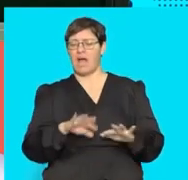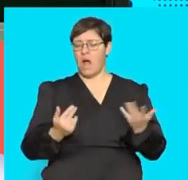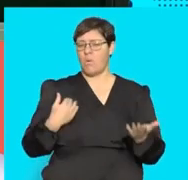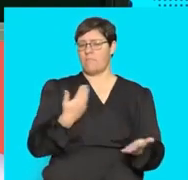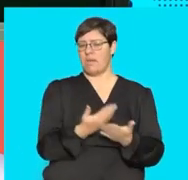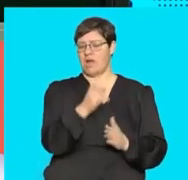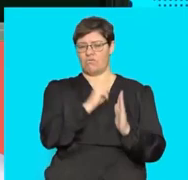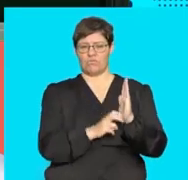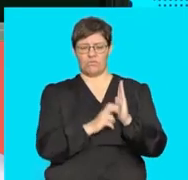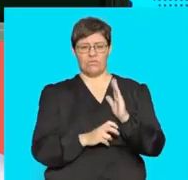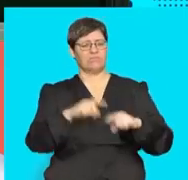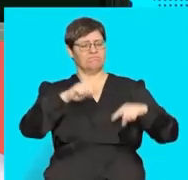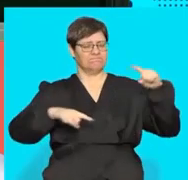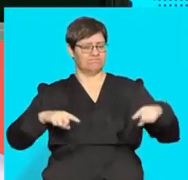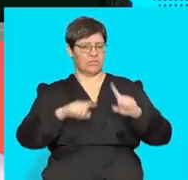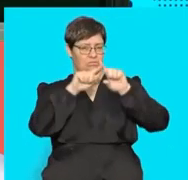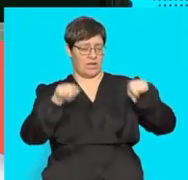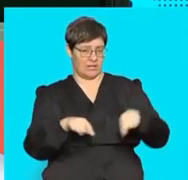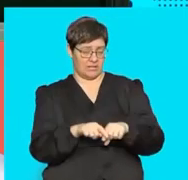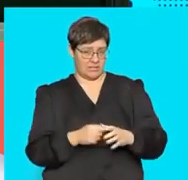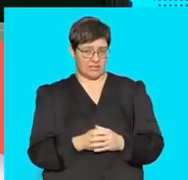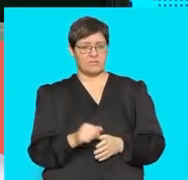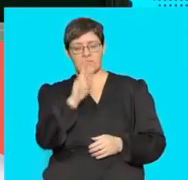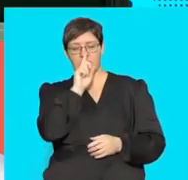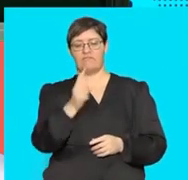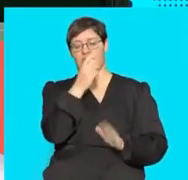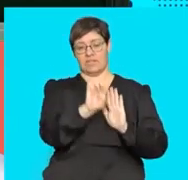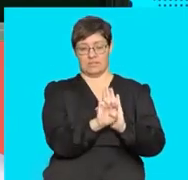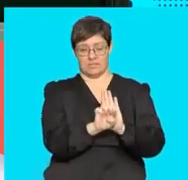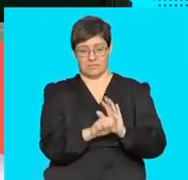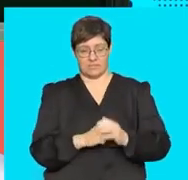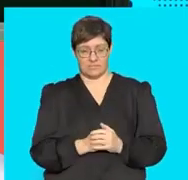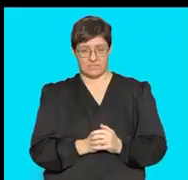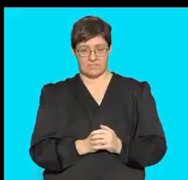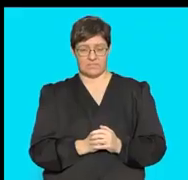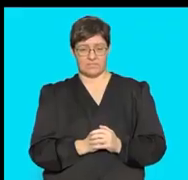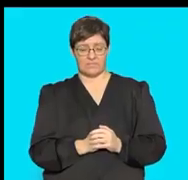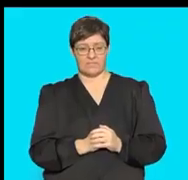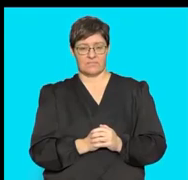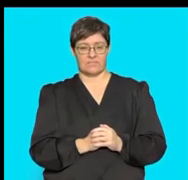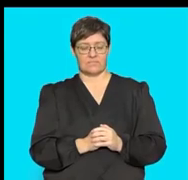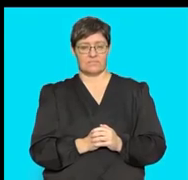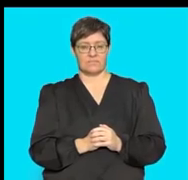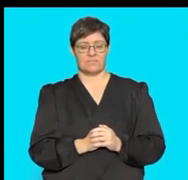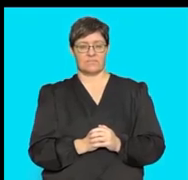how we will apply the area rule to some different triangles. Let's look at our first example.